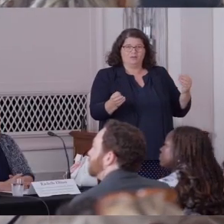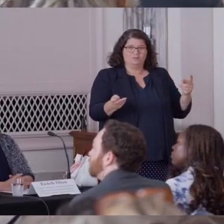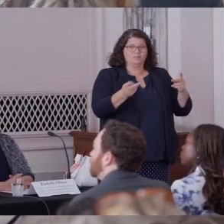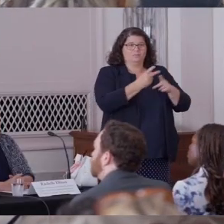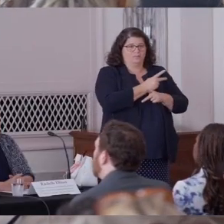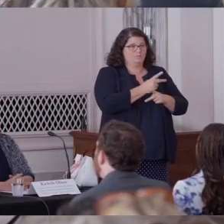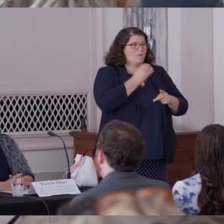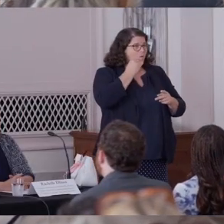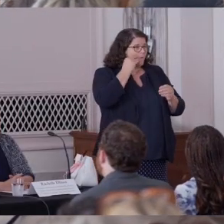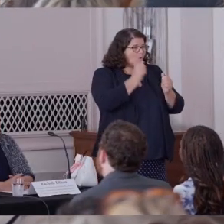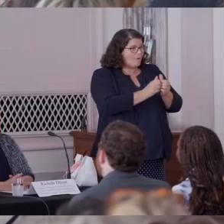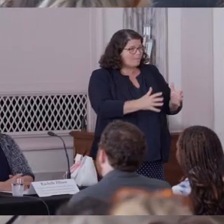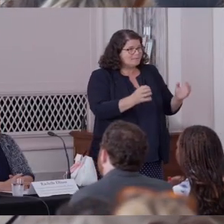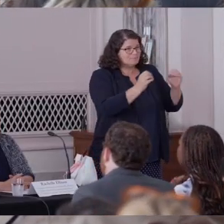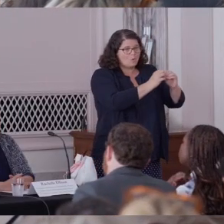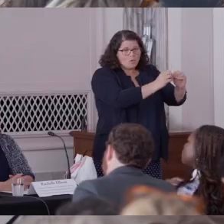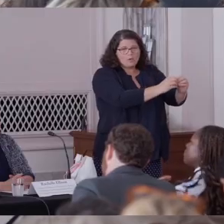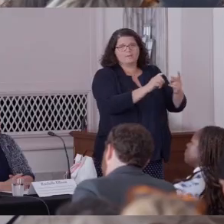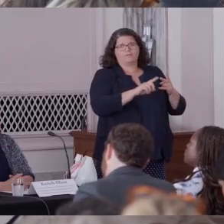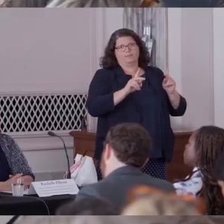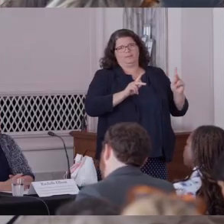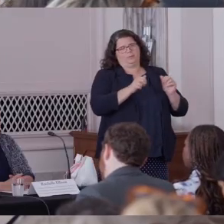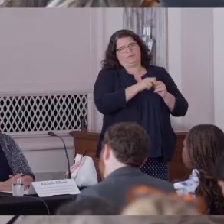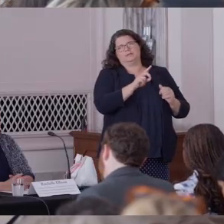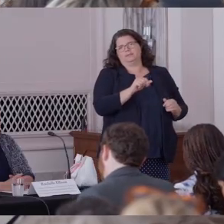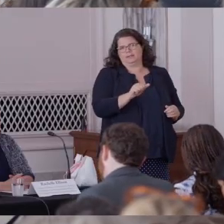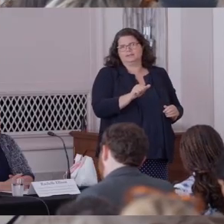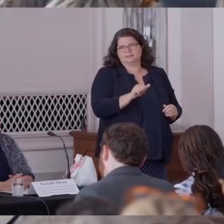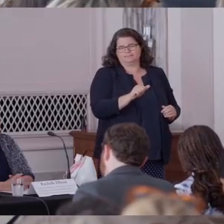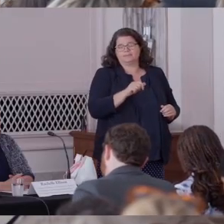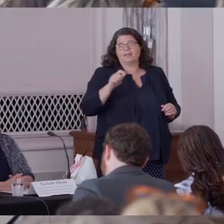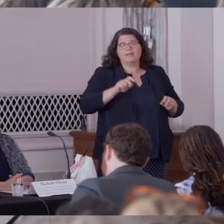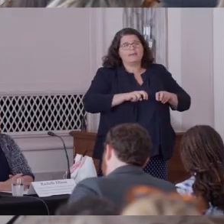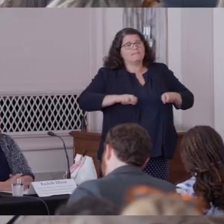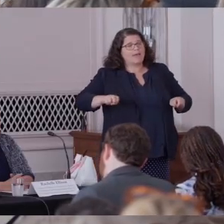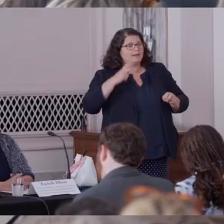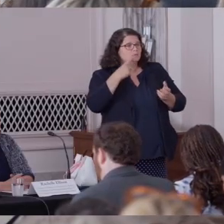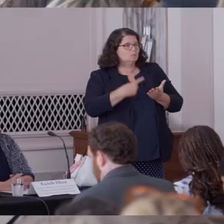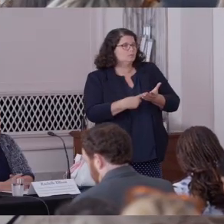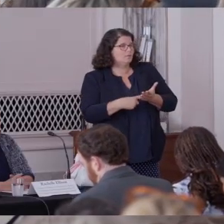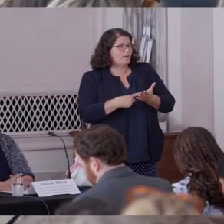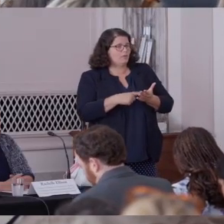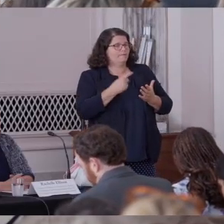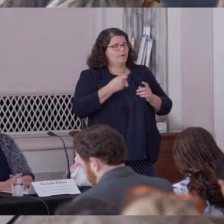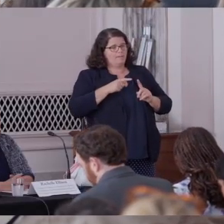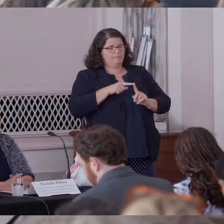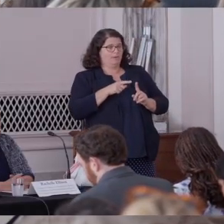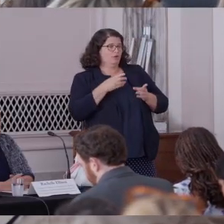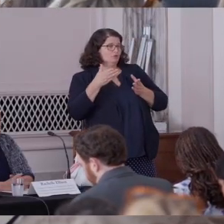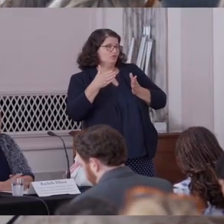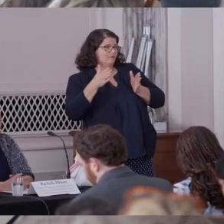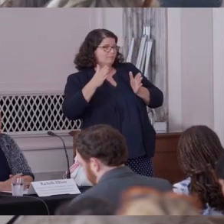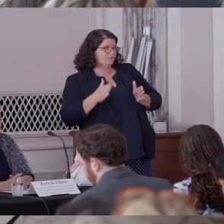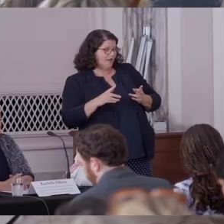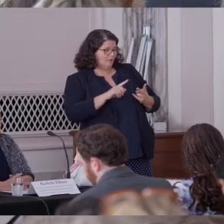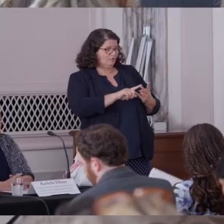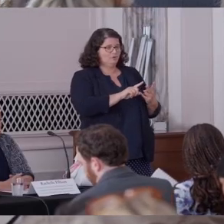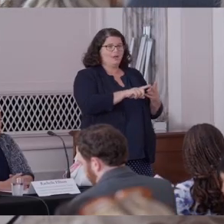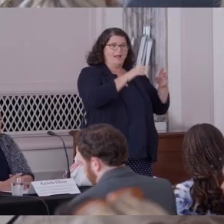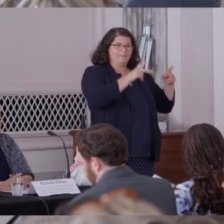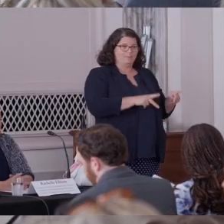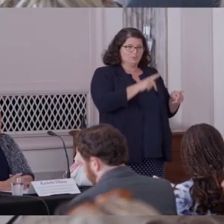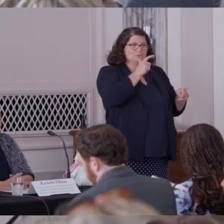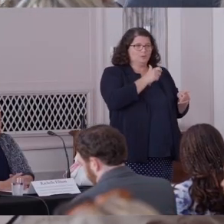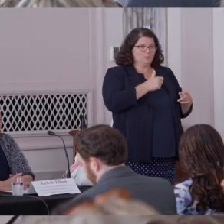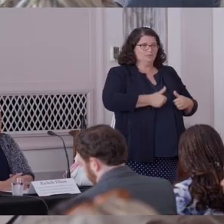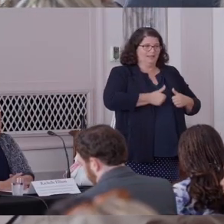with disabilities. The panelists will address this from the lens of a service provider, a person who has lived and succeeded in